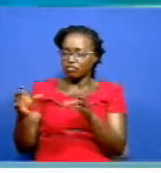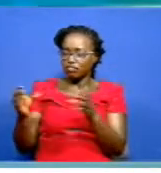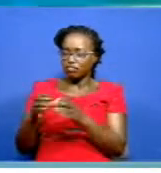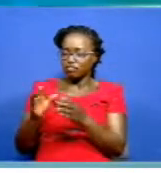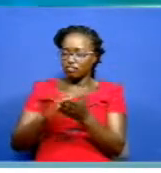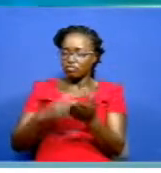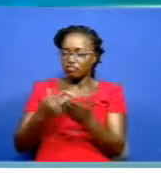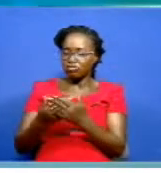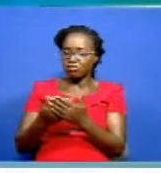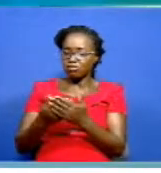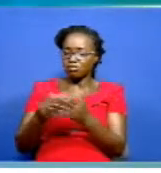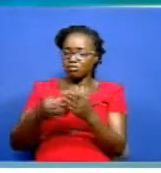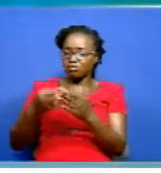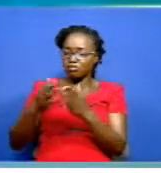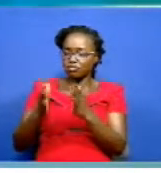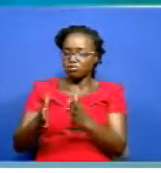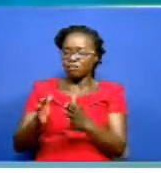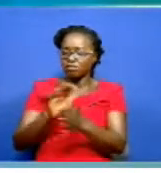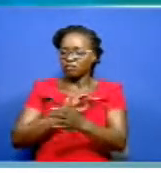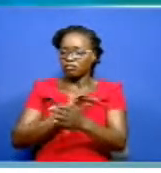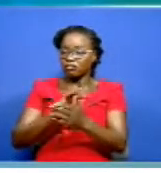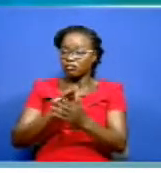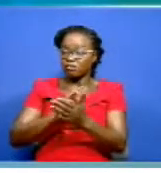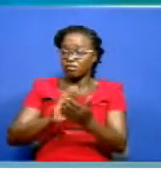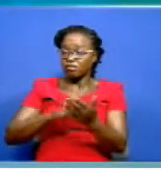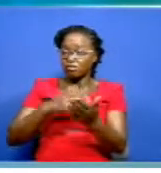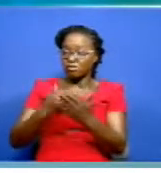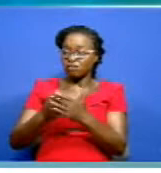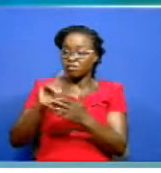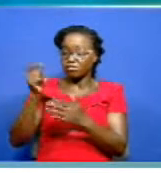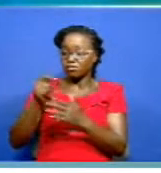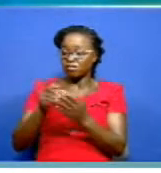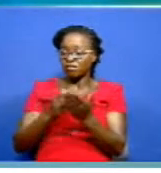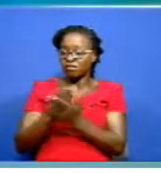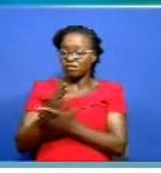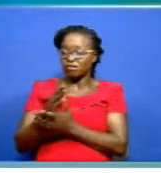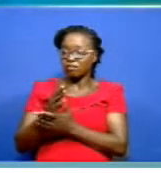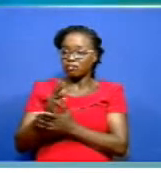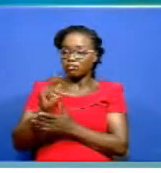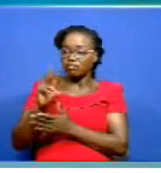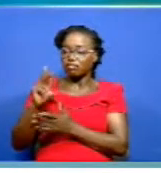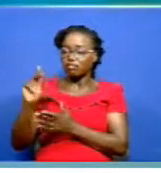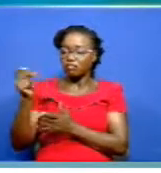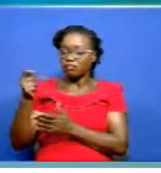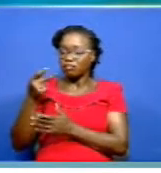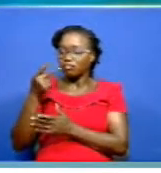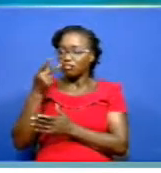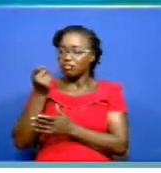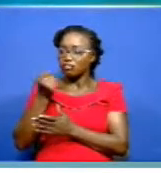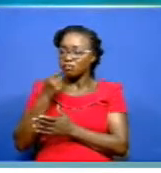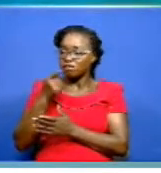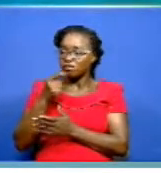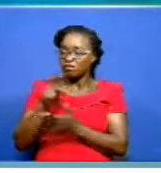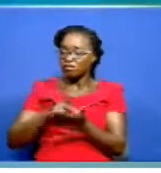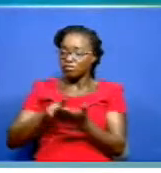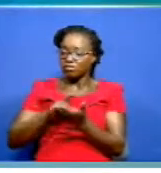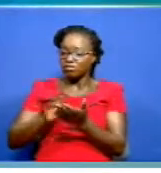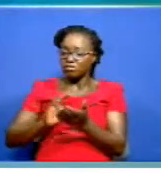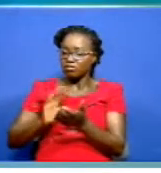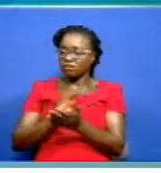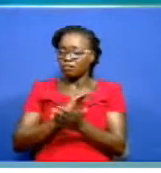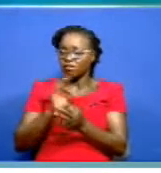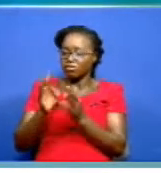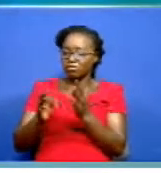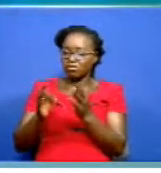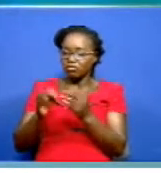the emergency use authorization in Kenya through the Pharmacy and Poisons Board, and if they are granted the emergency